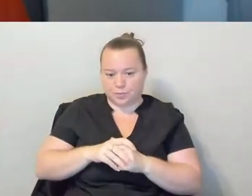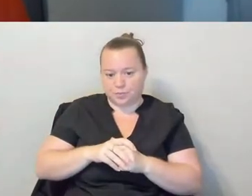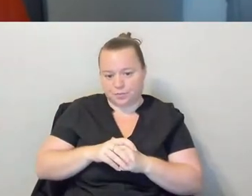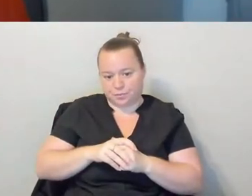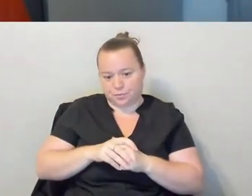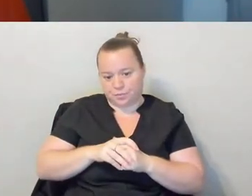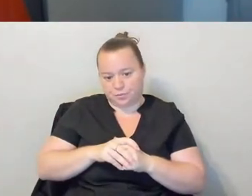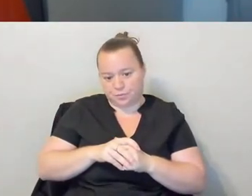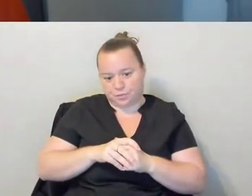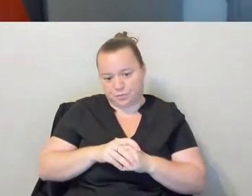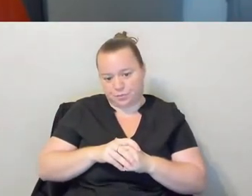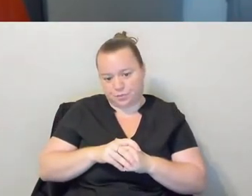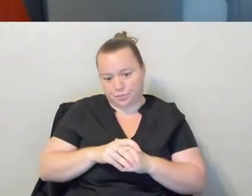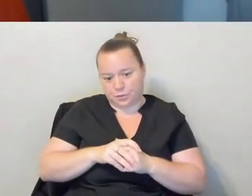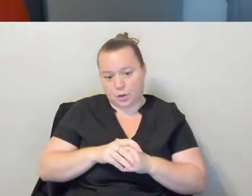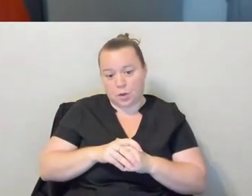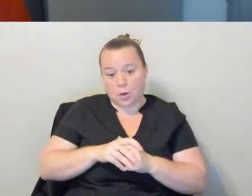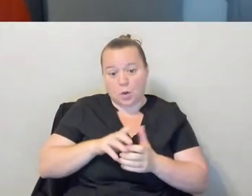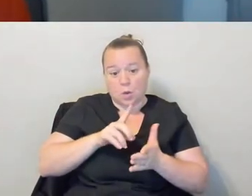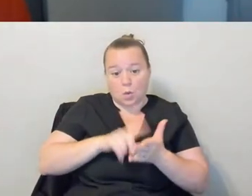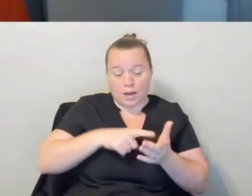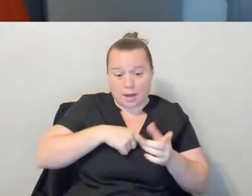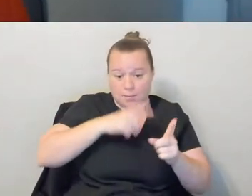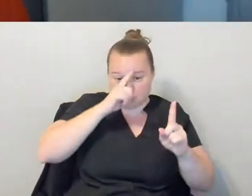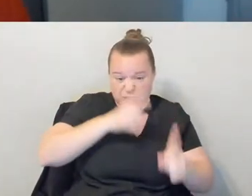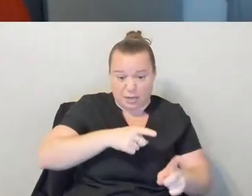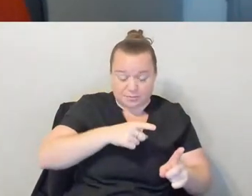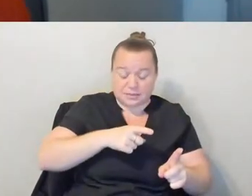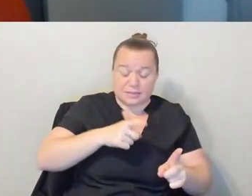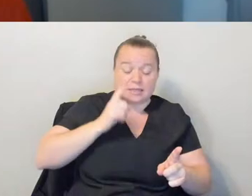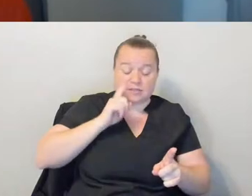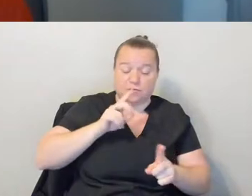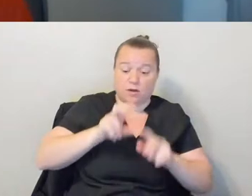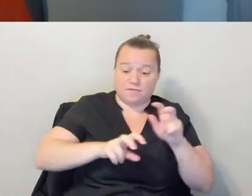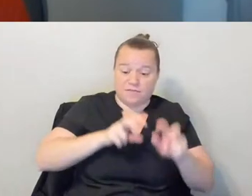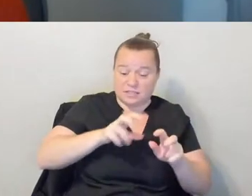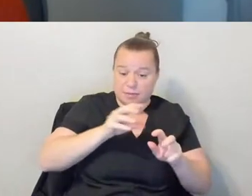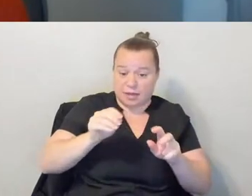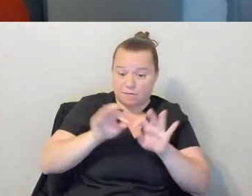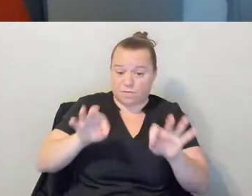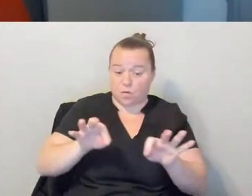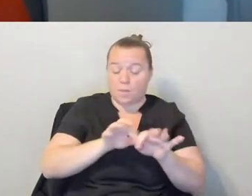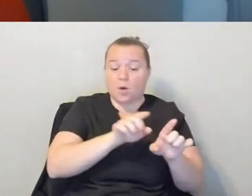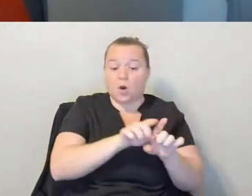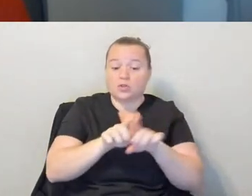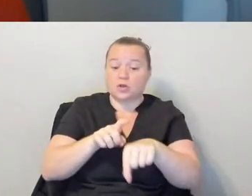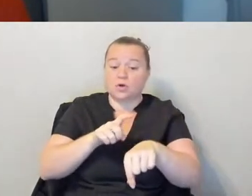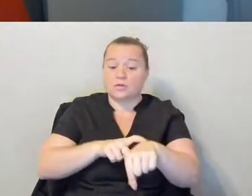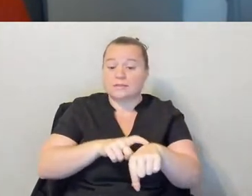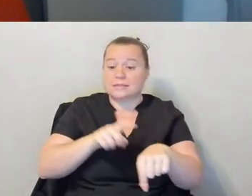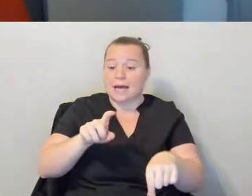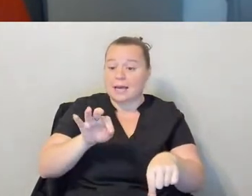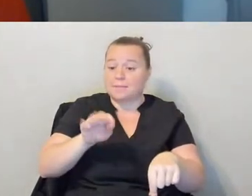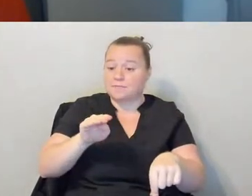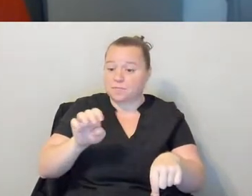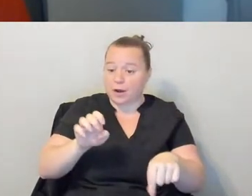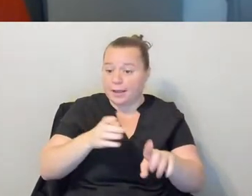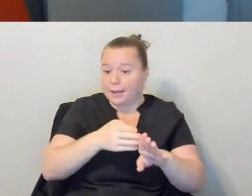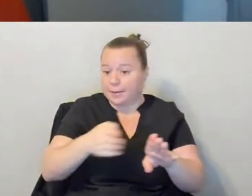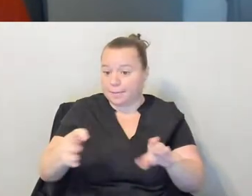those investments and reforms, and also the time frame for these investments and reforms.